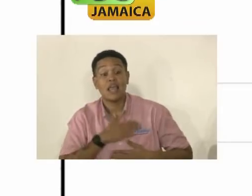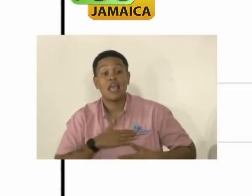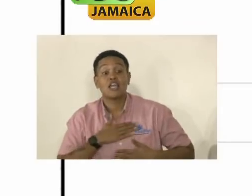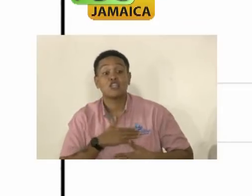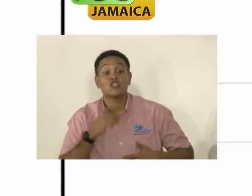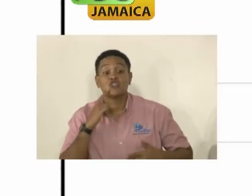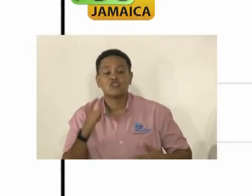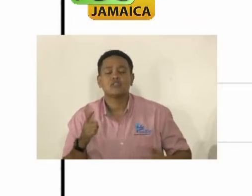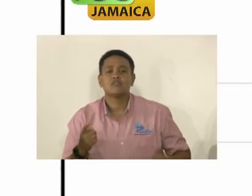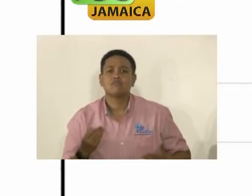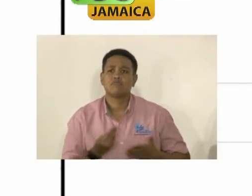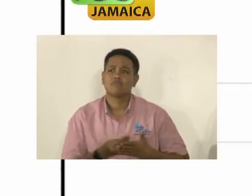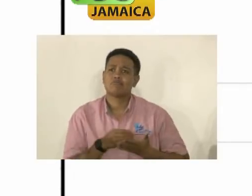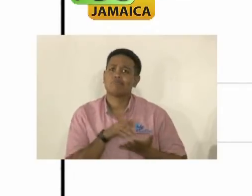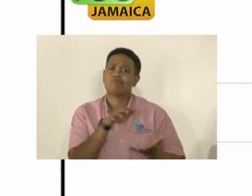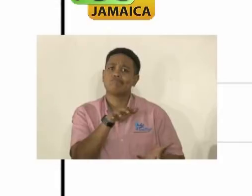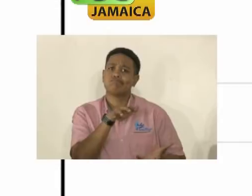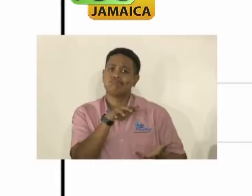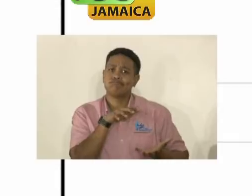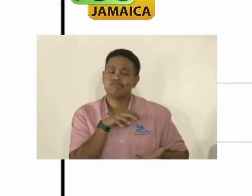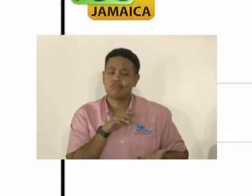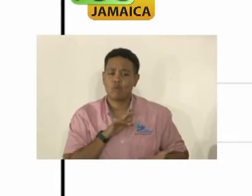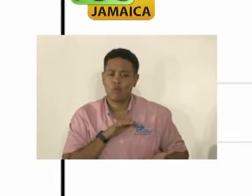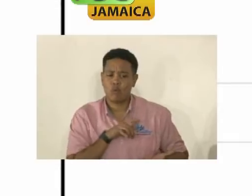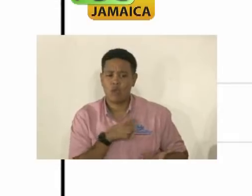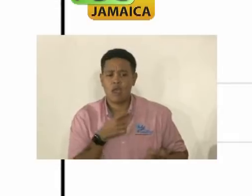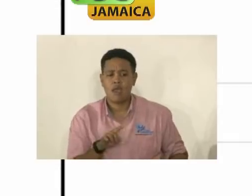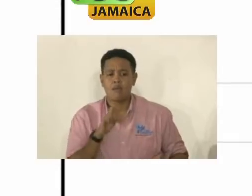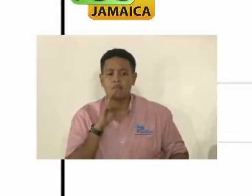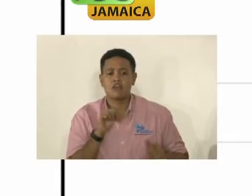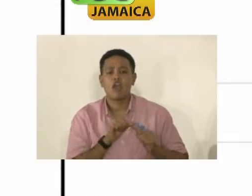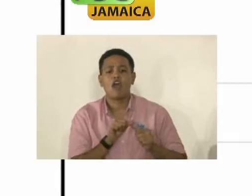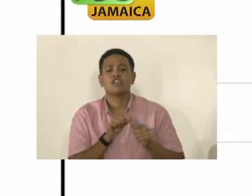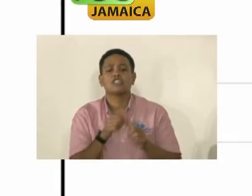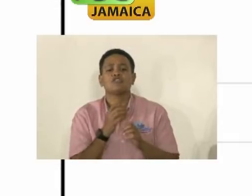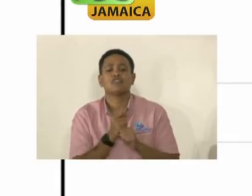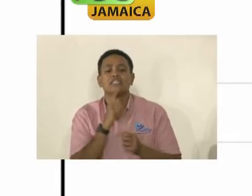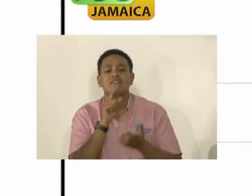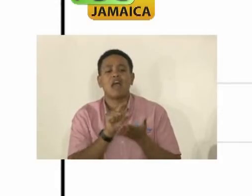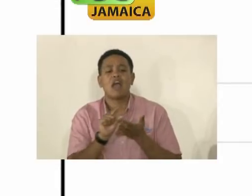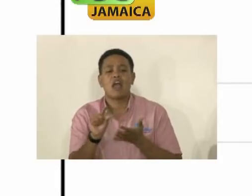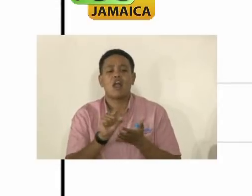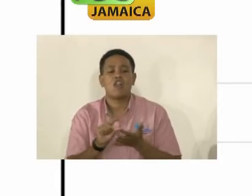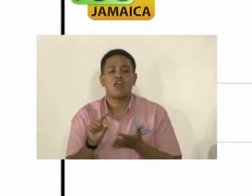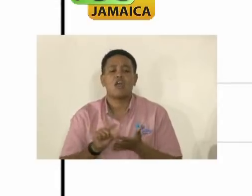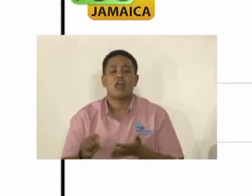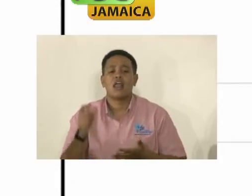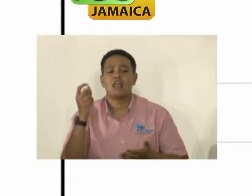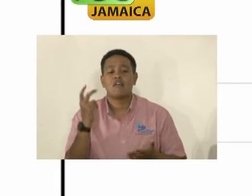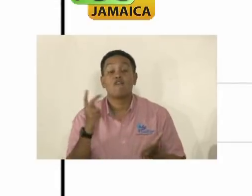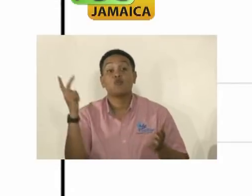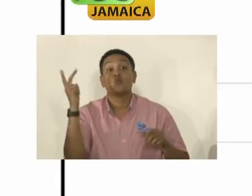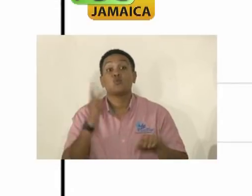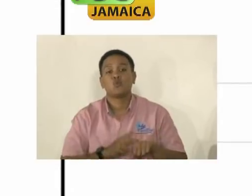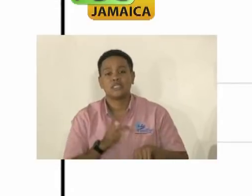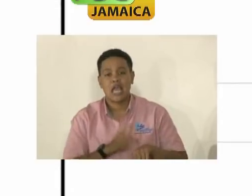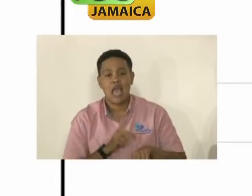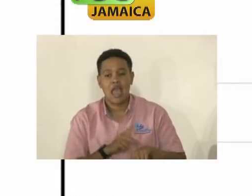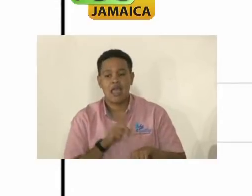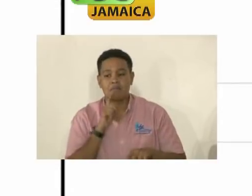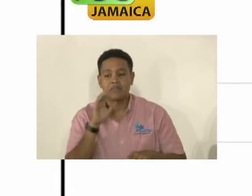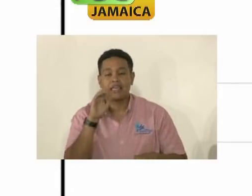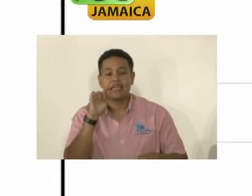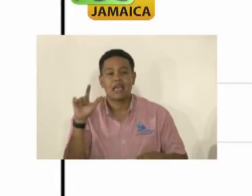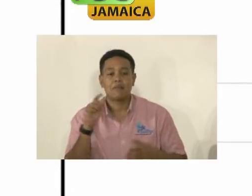the lion's share of the ministry's budget, consistently receiving an allocation of twice the